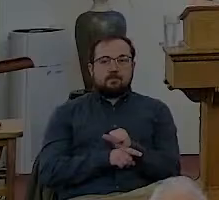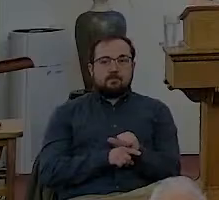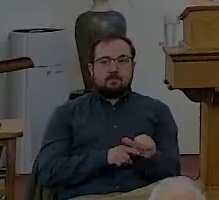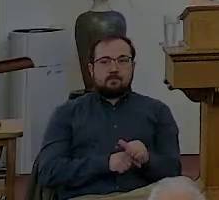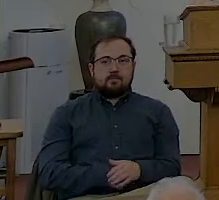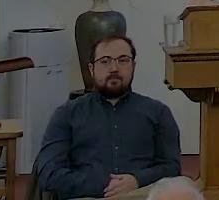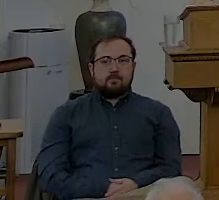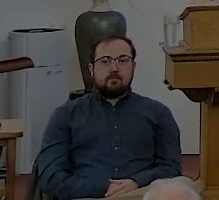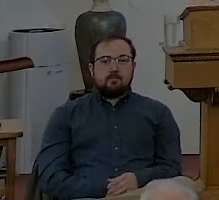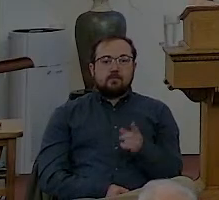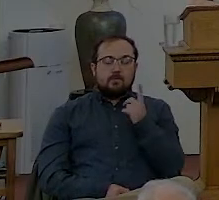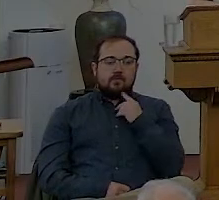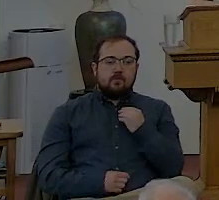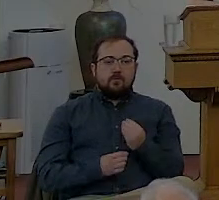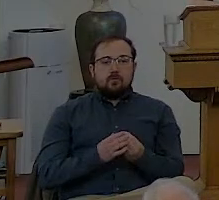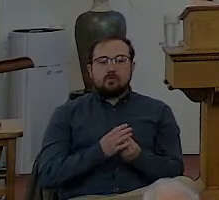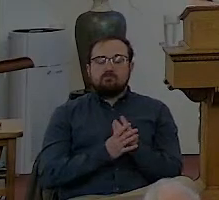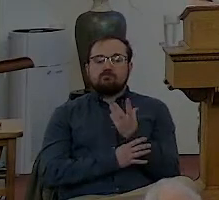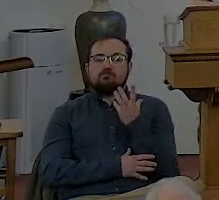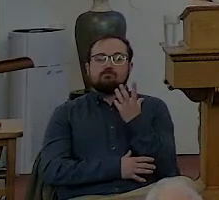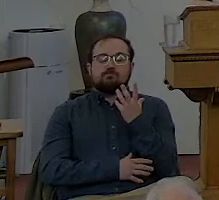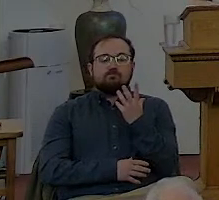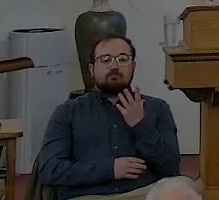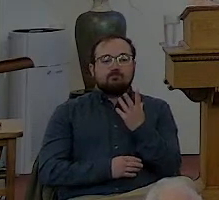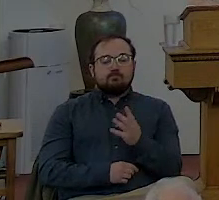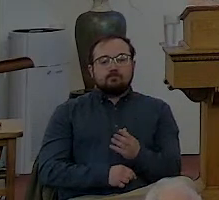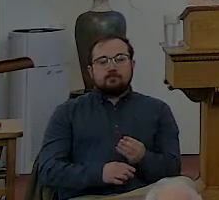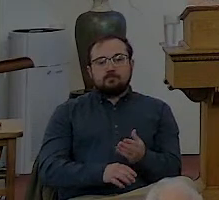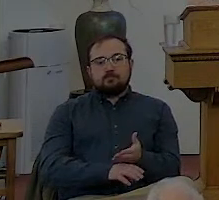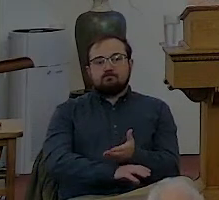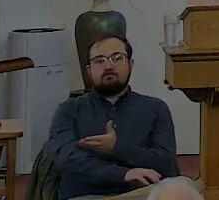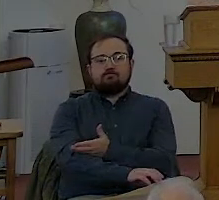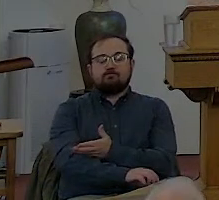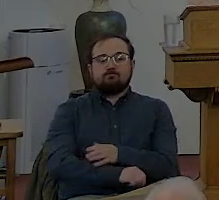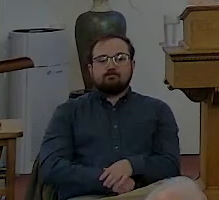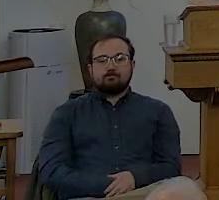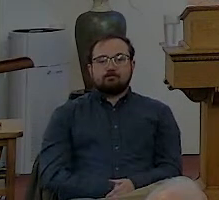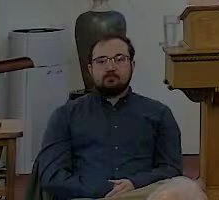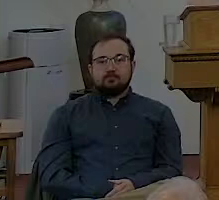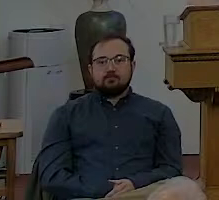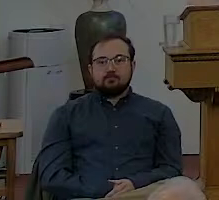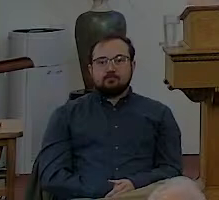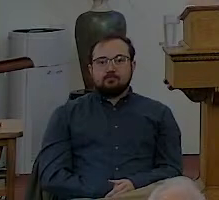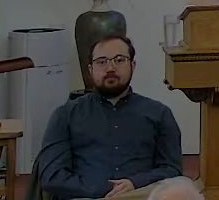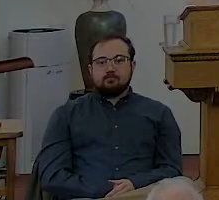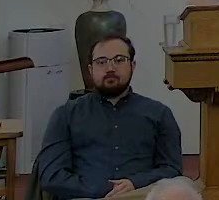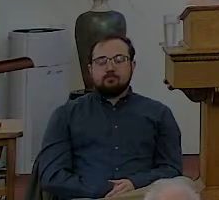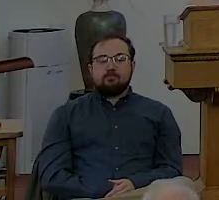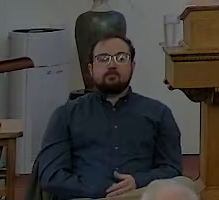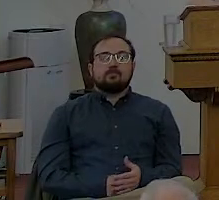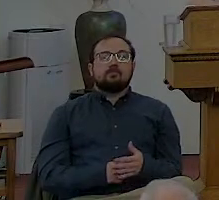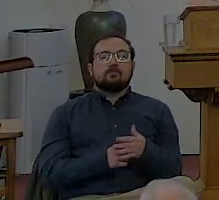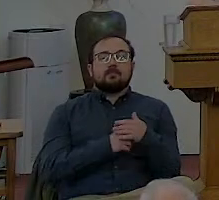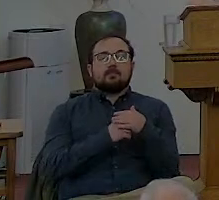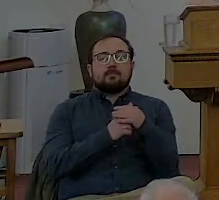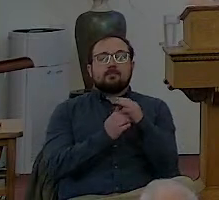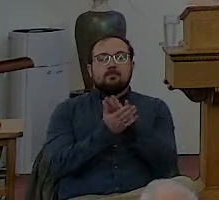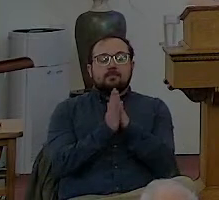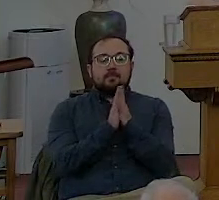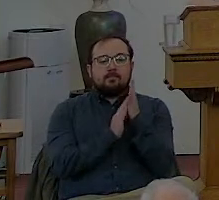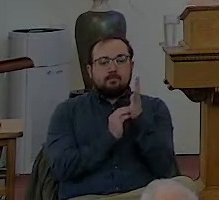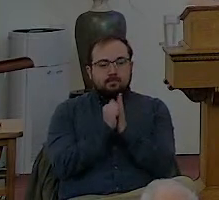going to grow and bloom. So I invite you to get comfortable.